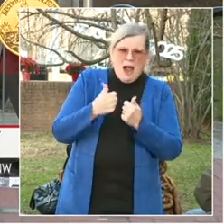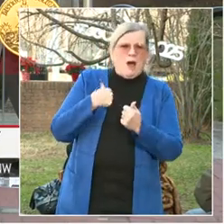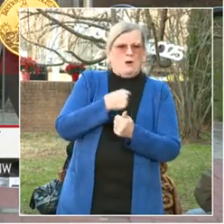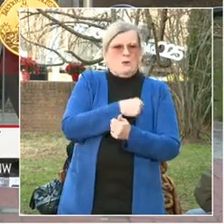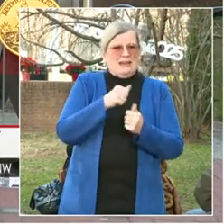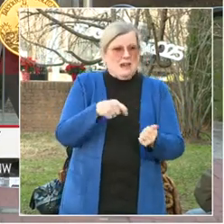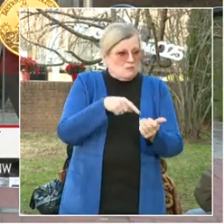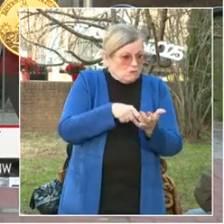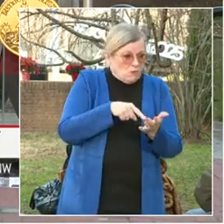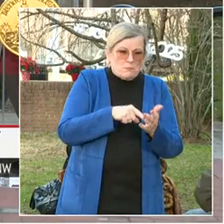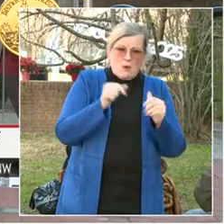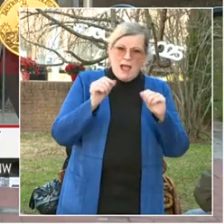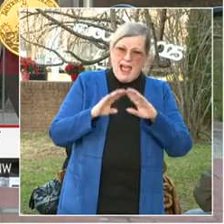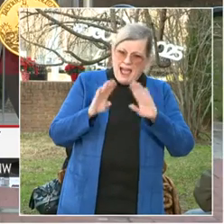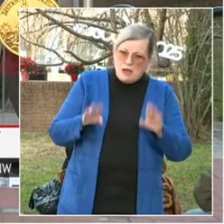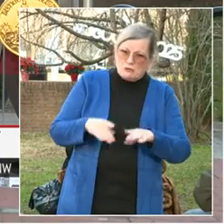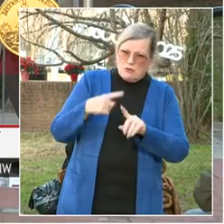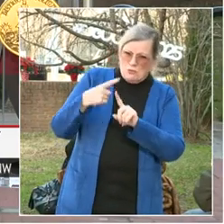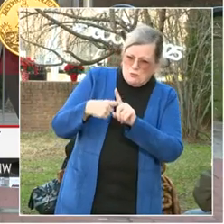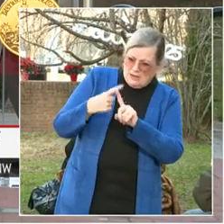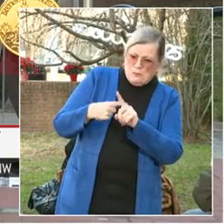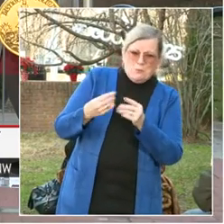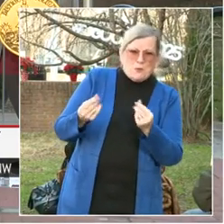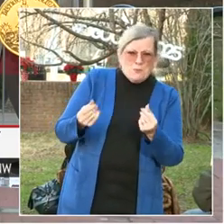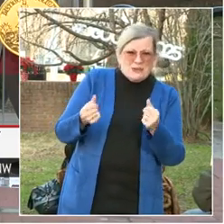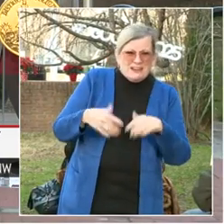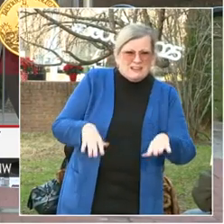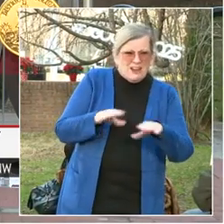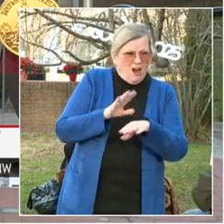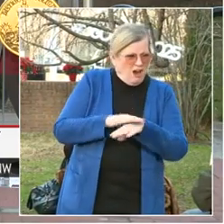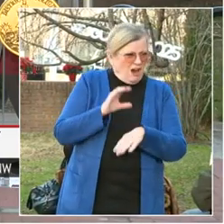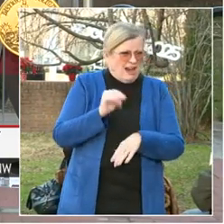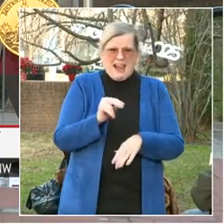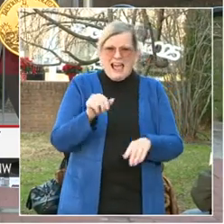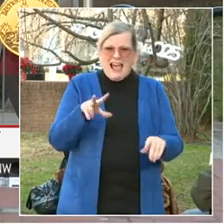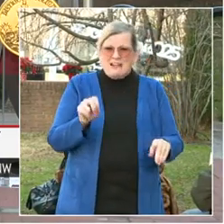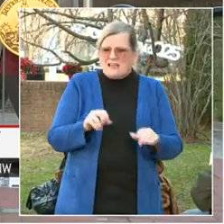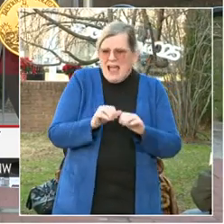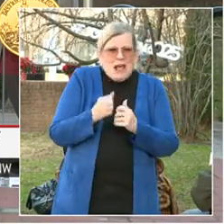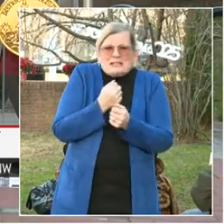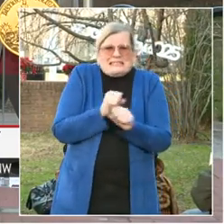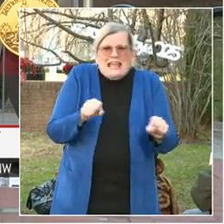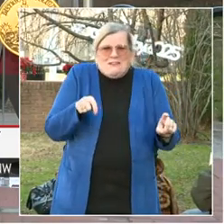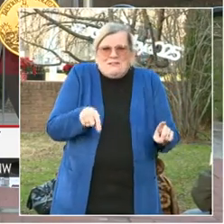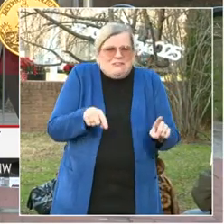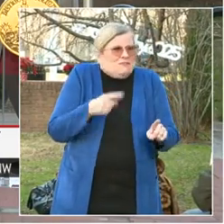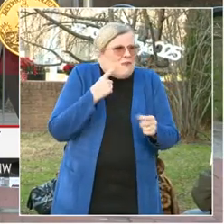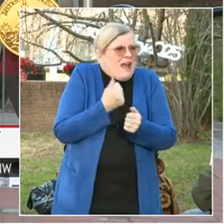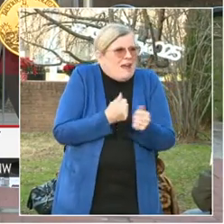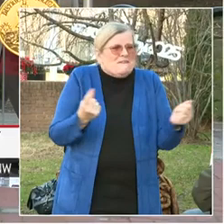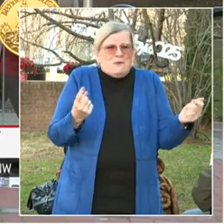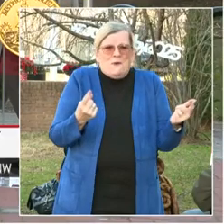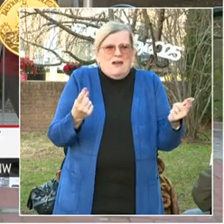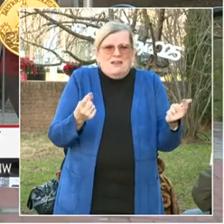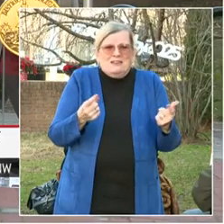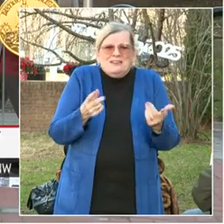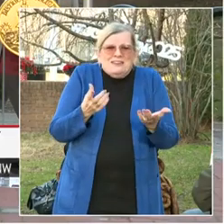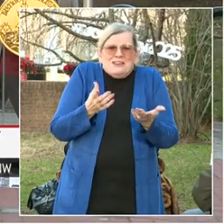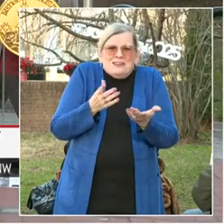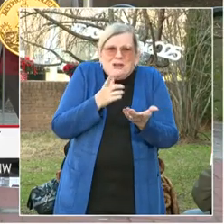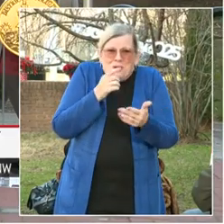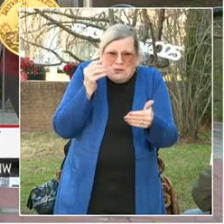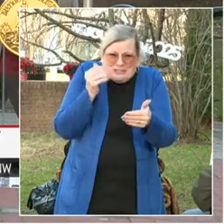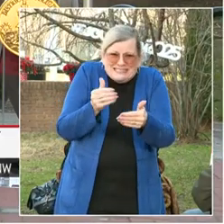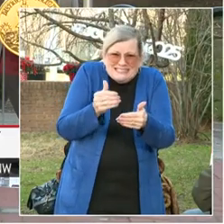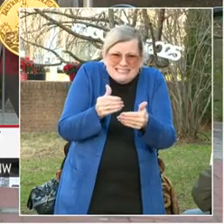these rental properties on Connecticut Avenue safe for everybody, for the formerly homeless, and for those of